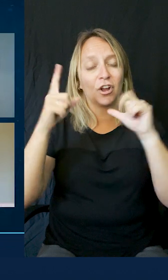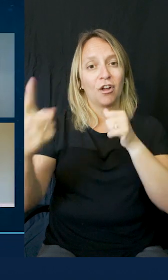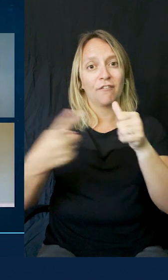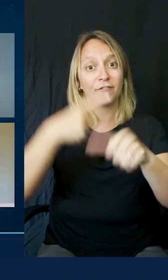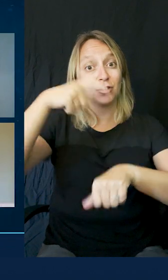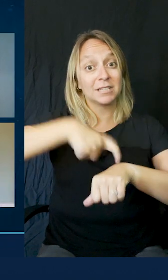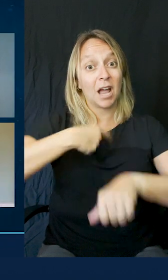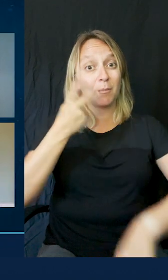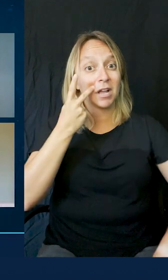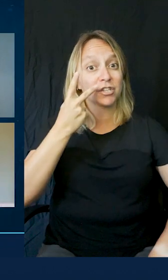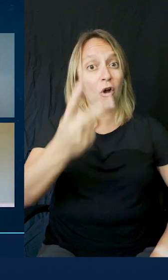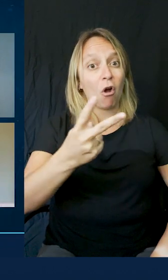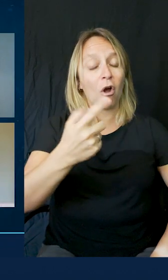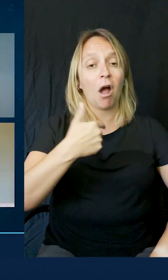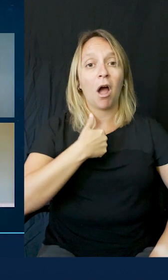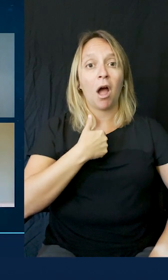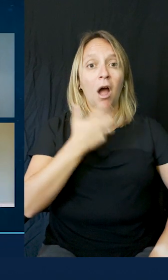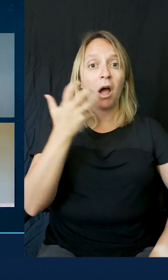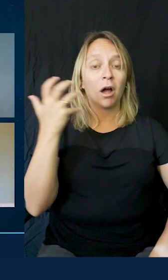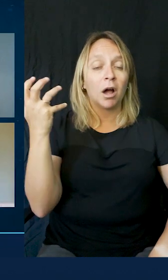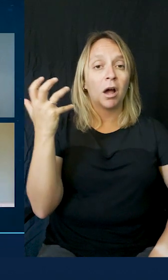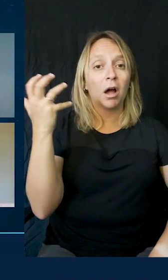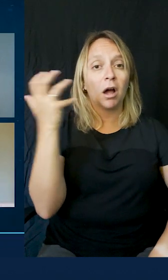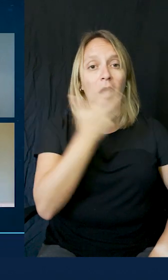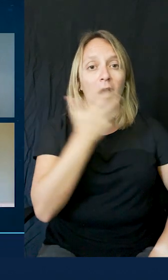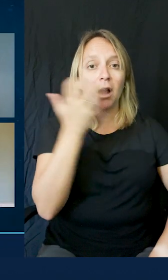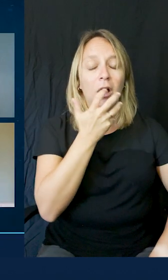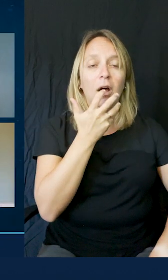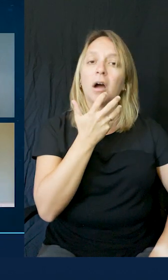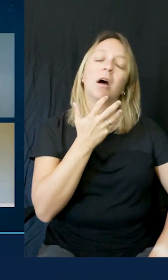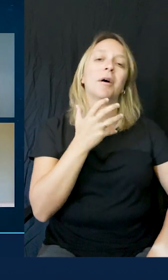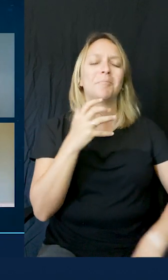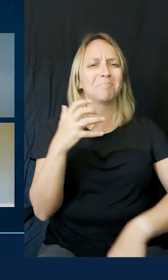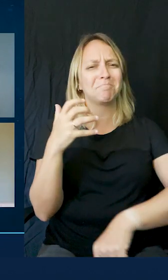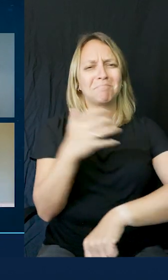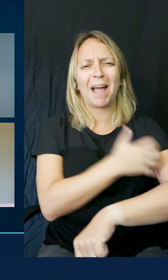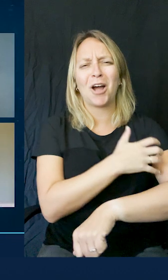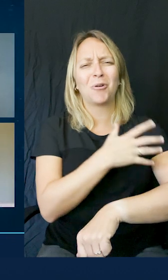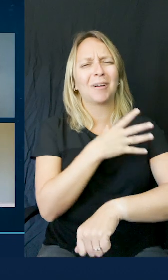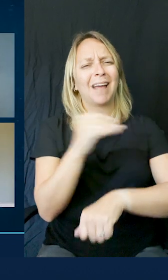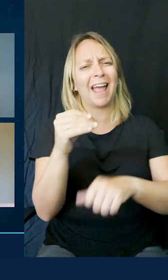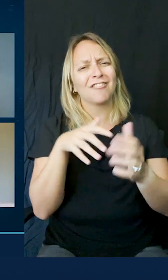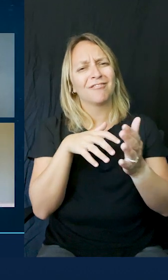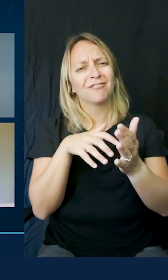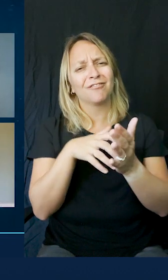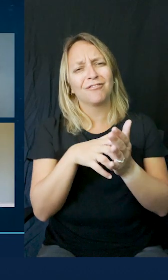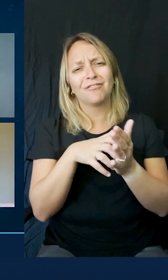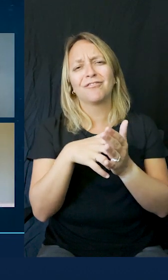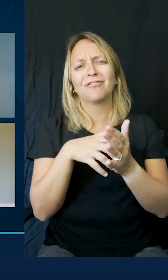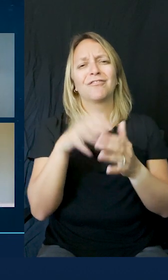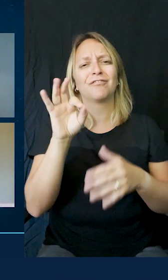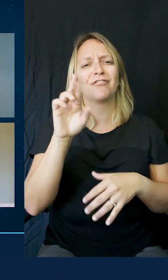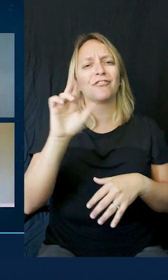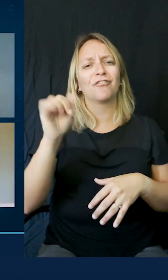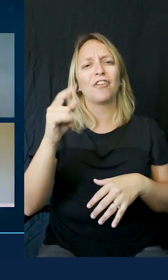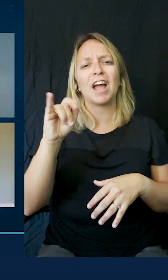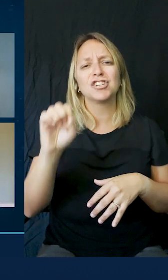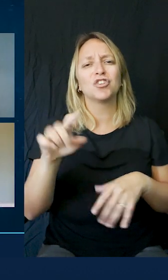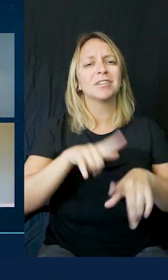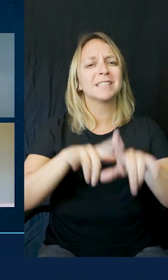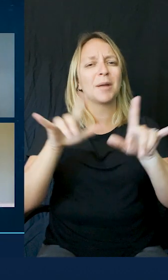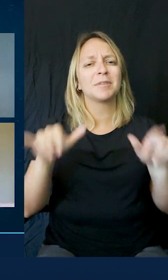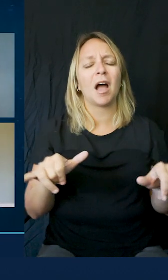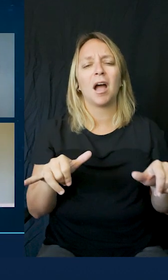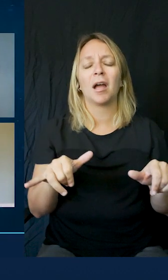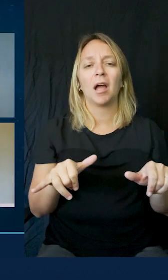was so awestruck by their power, but yet their fragility, by their dynamic